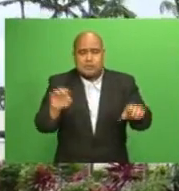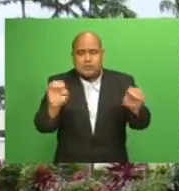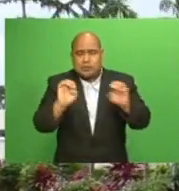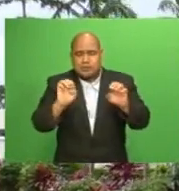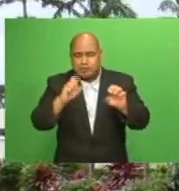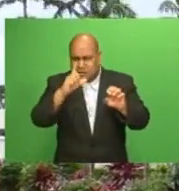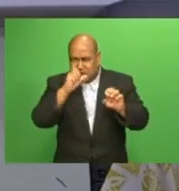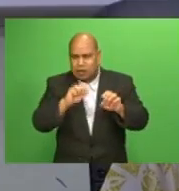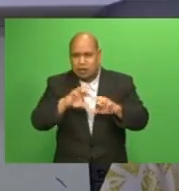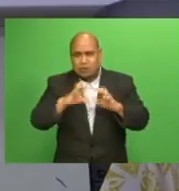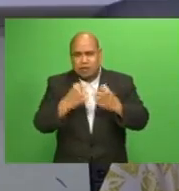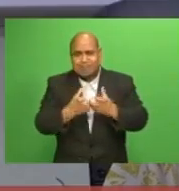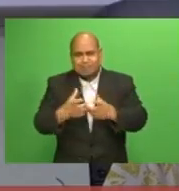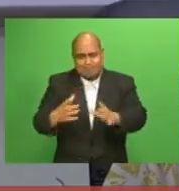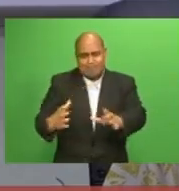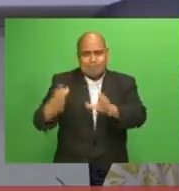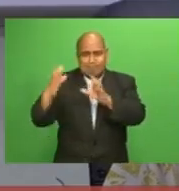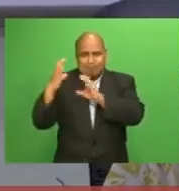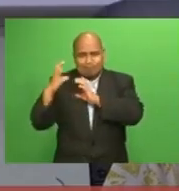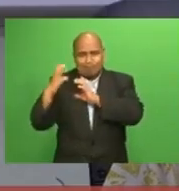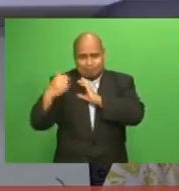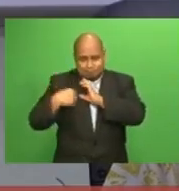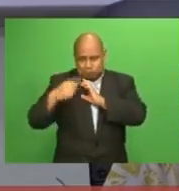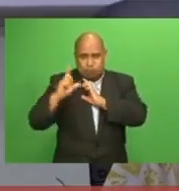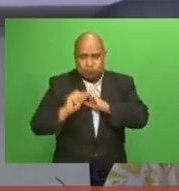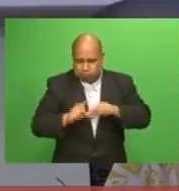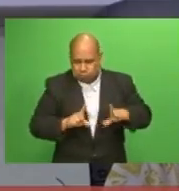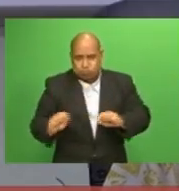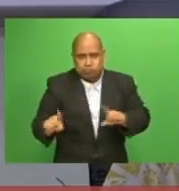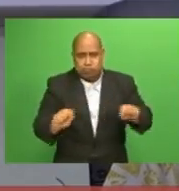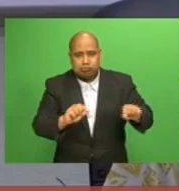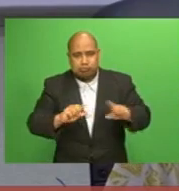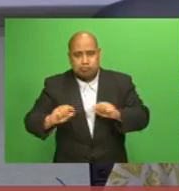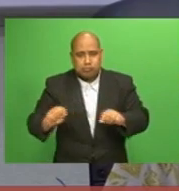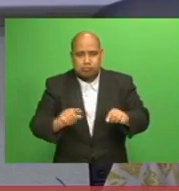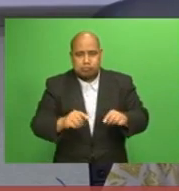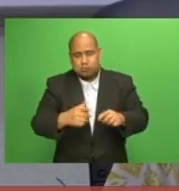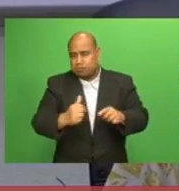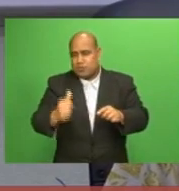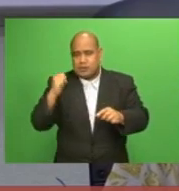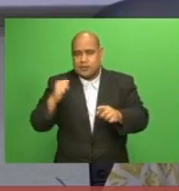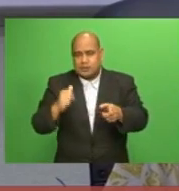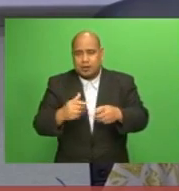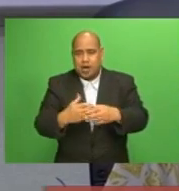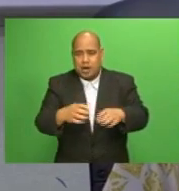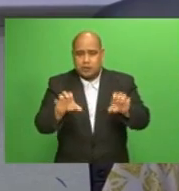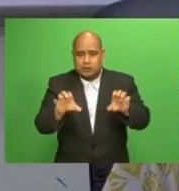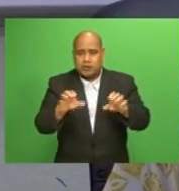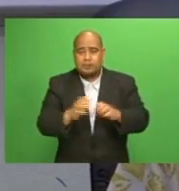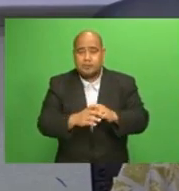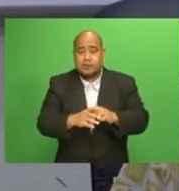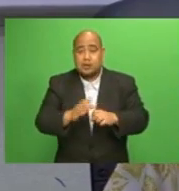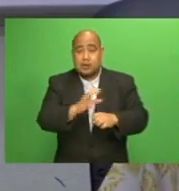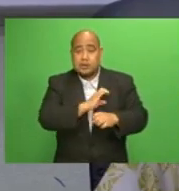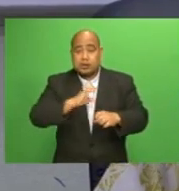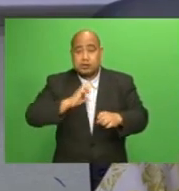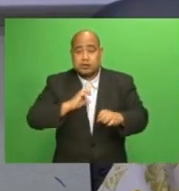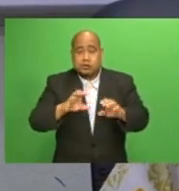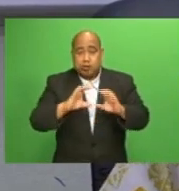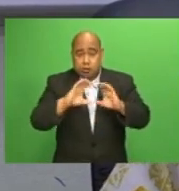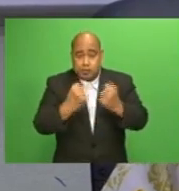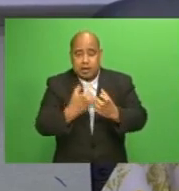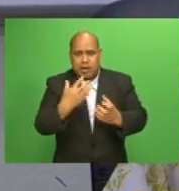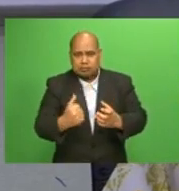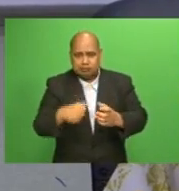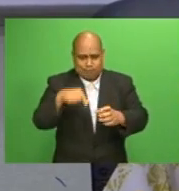back to the Council. The governance instruments under which we operate are clear. The Executive Committee has the power under the